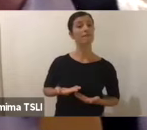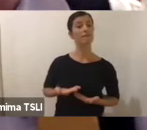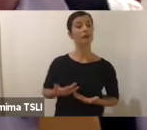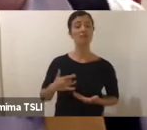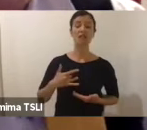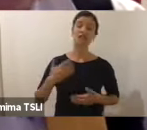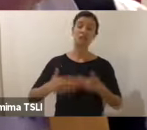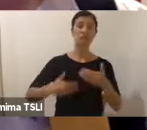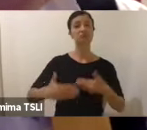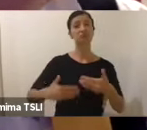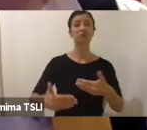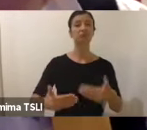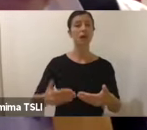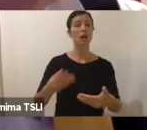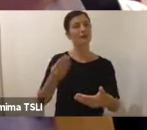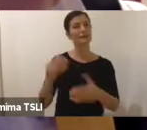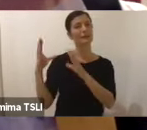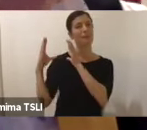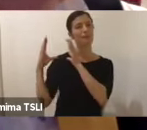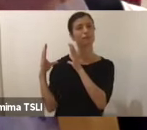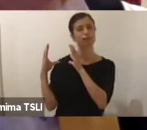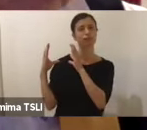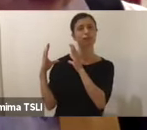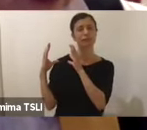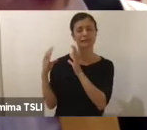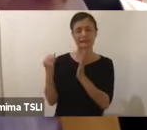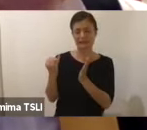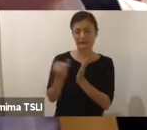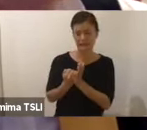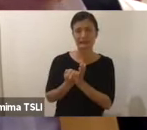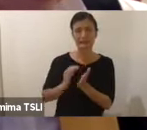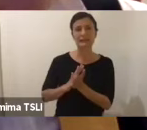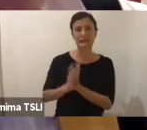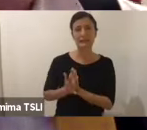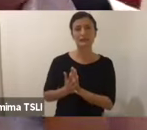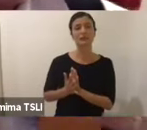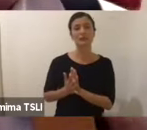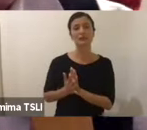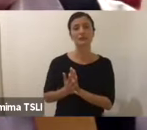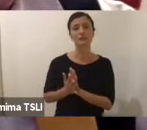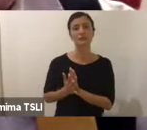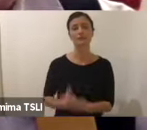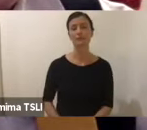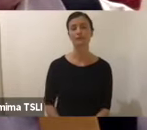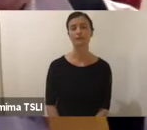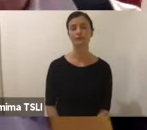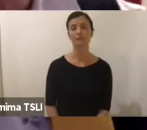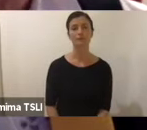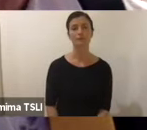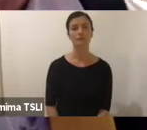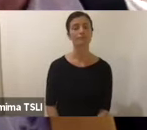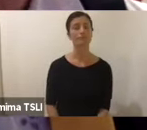and some baggage works completely against that so um when i started the dharma in